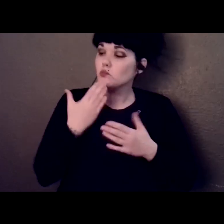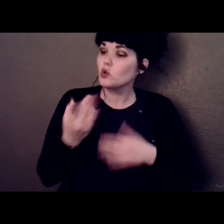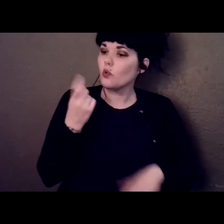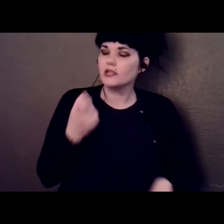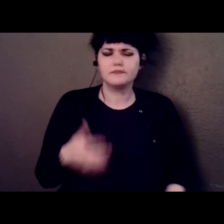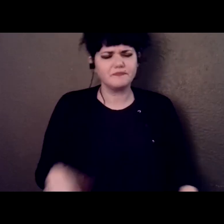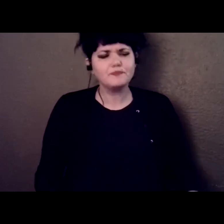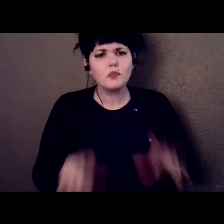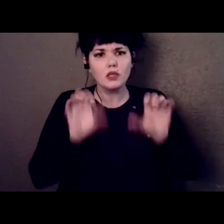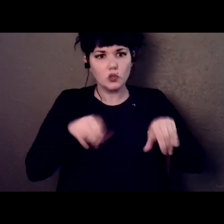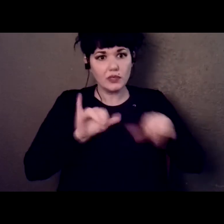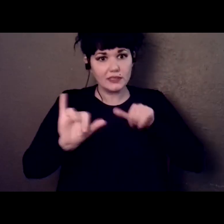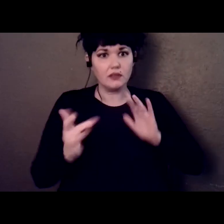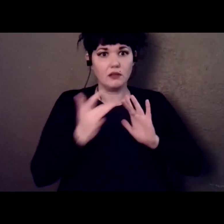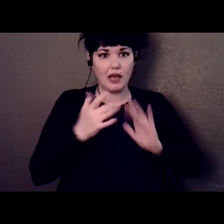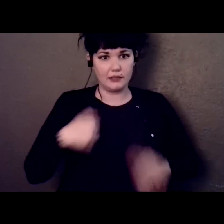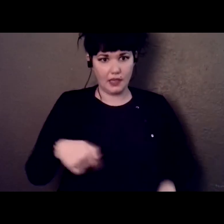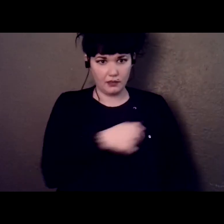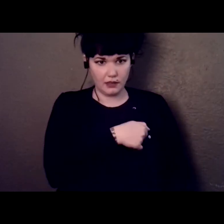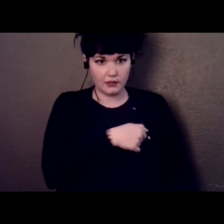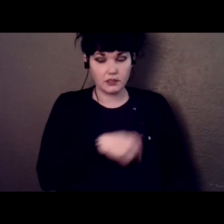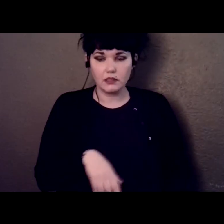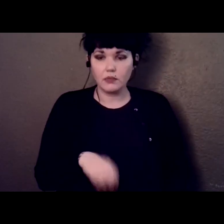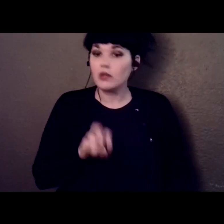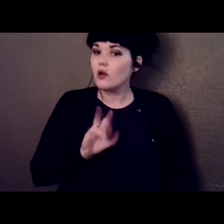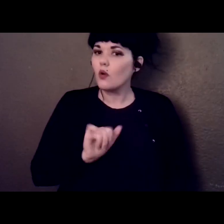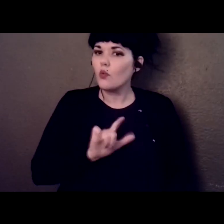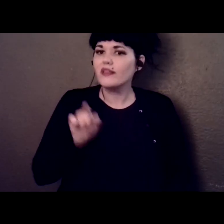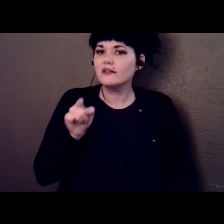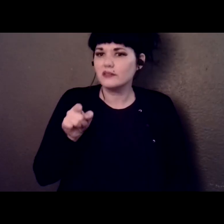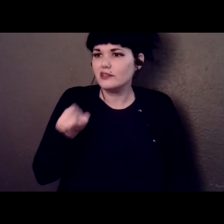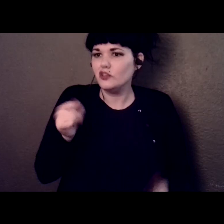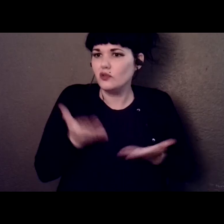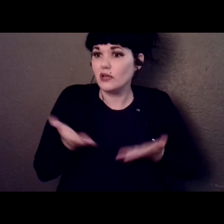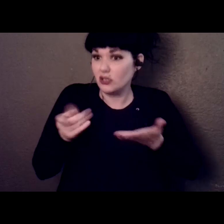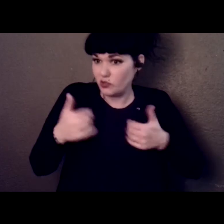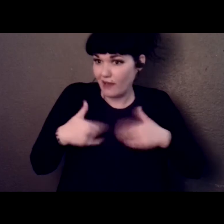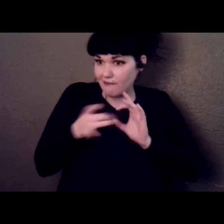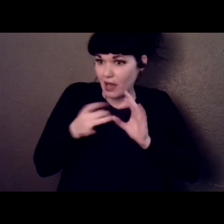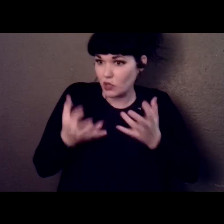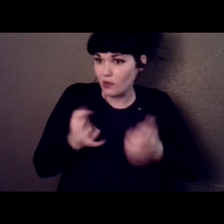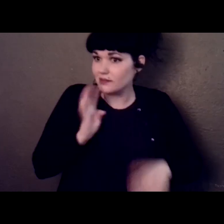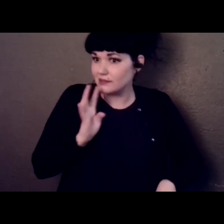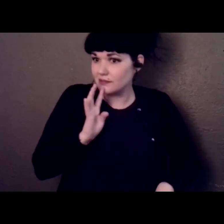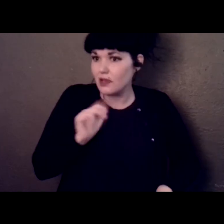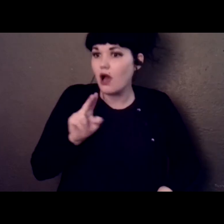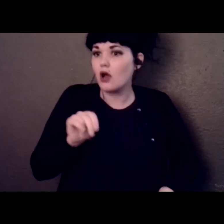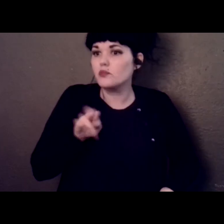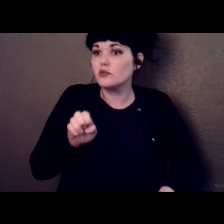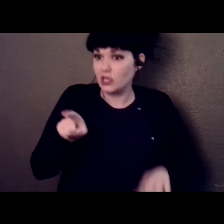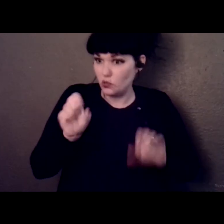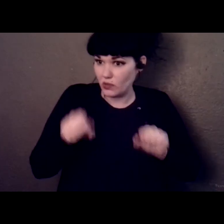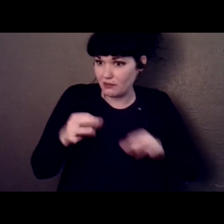still contact us, but Will, since you're on the call, do you have anything, if you want to unmute, that you can also respond?